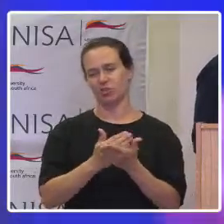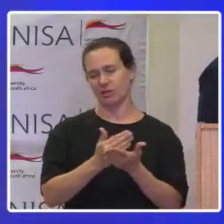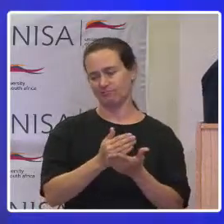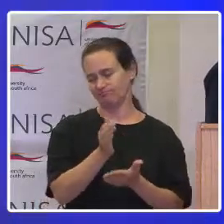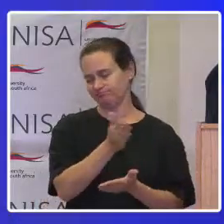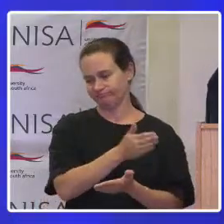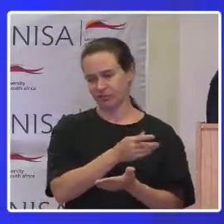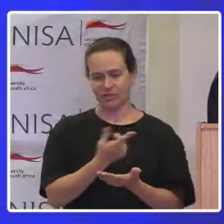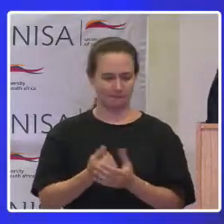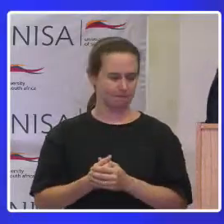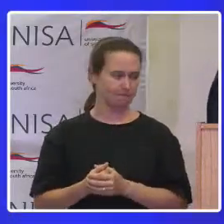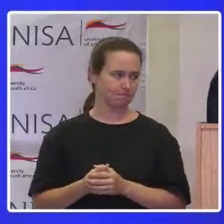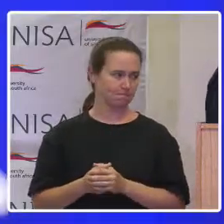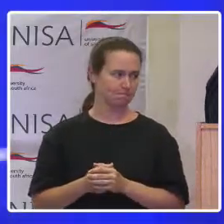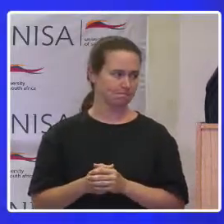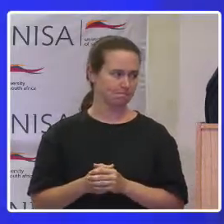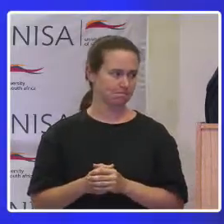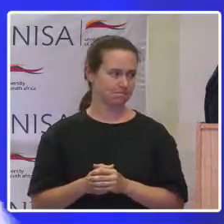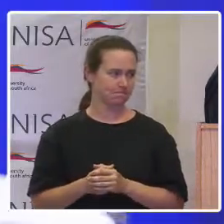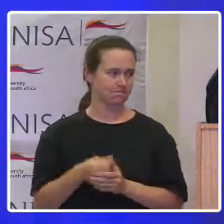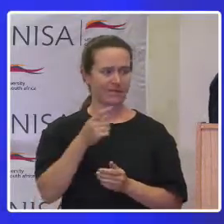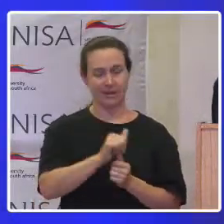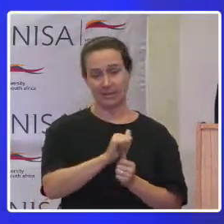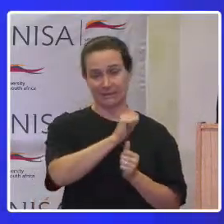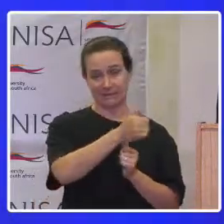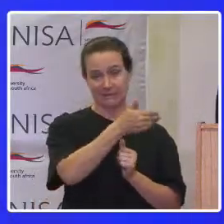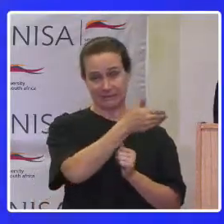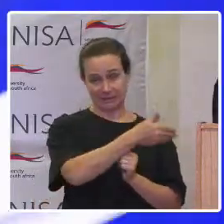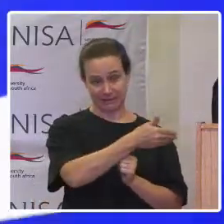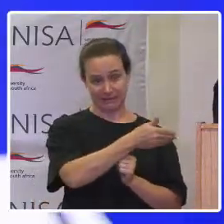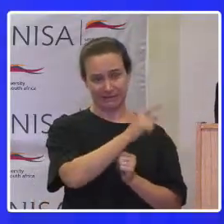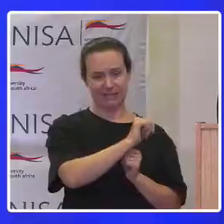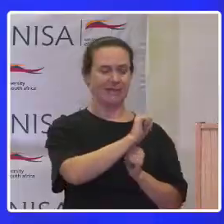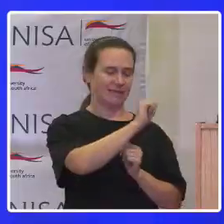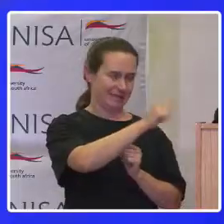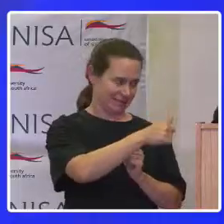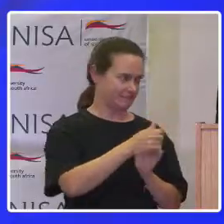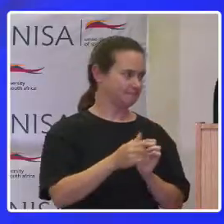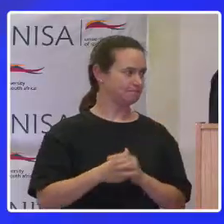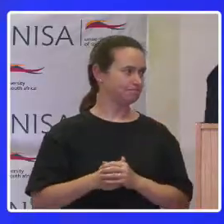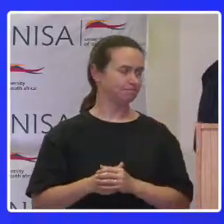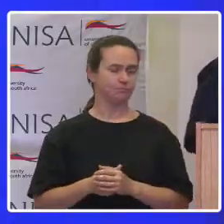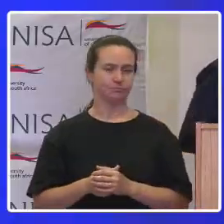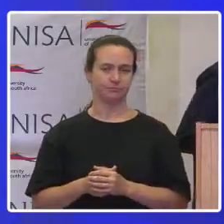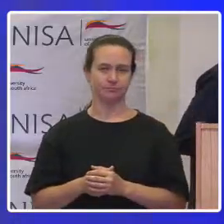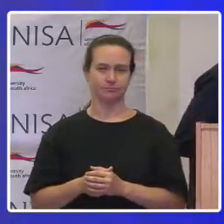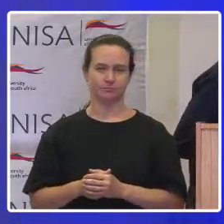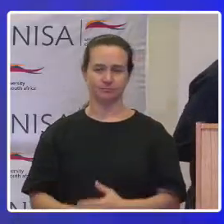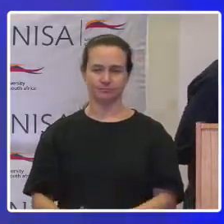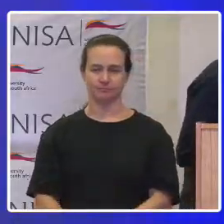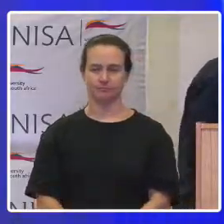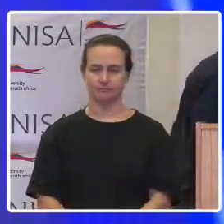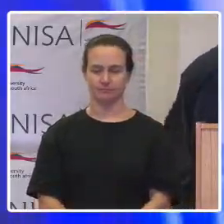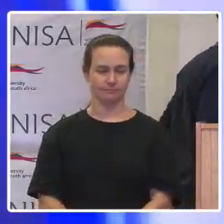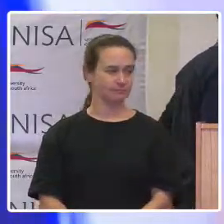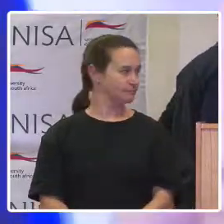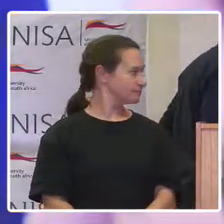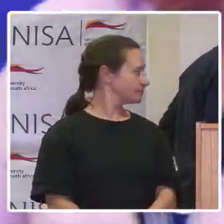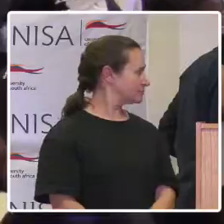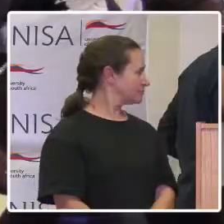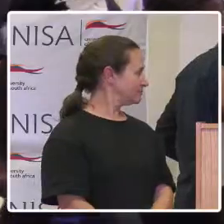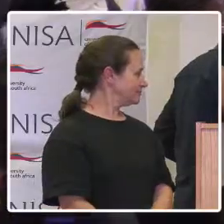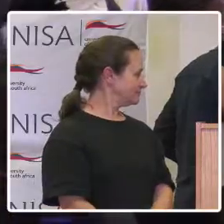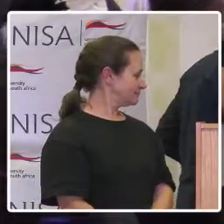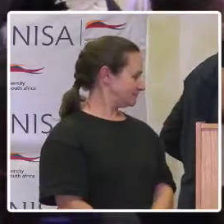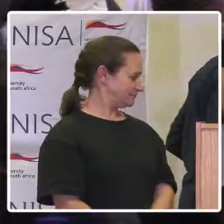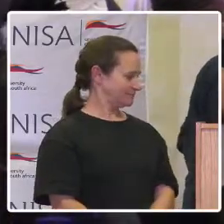side, and then from there we'll go to Square, and then we'll follow that process.